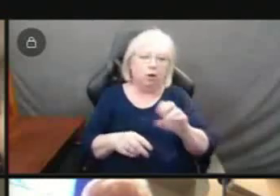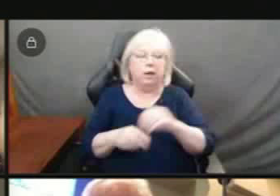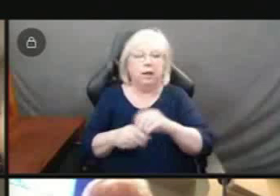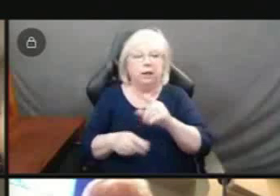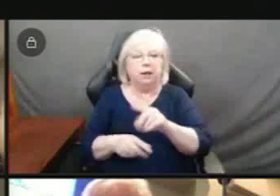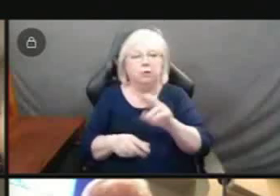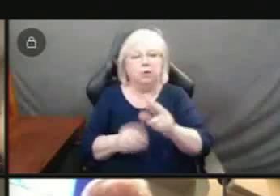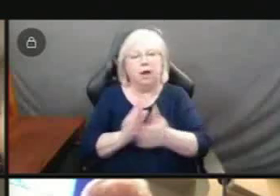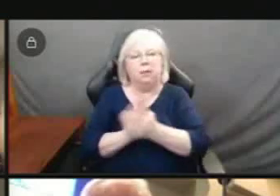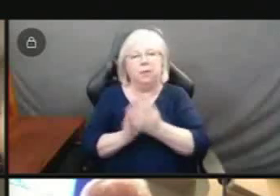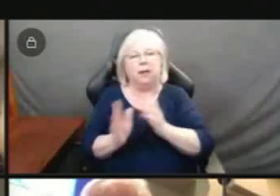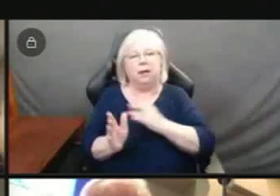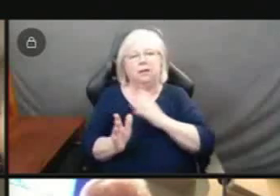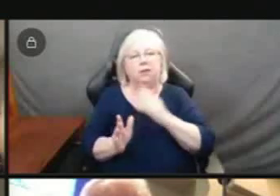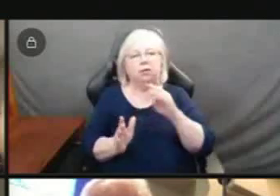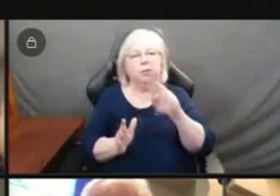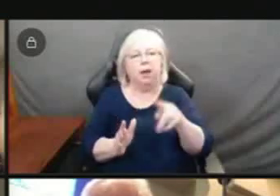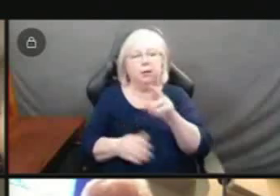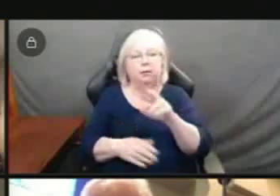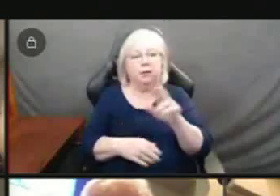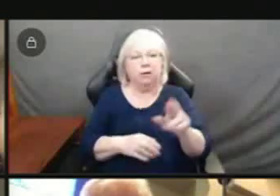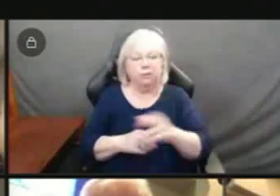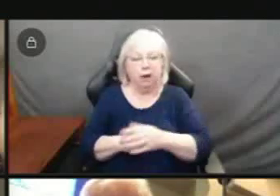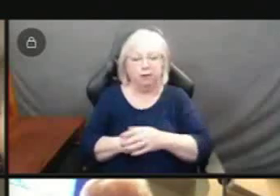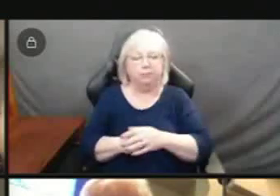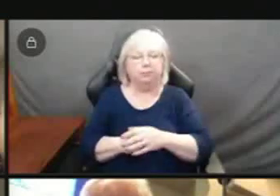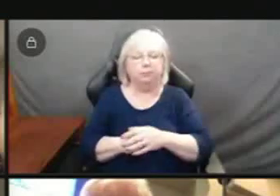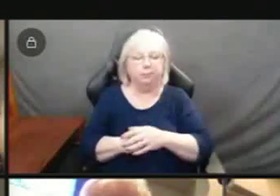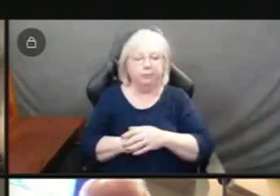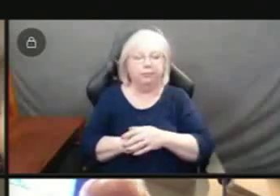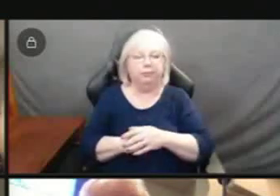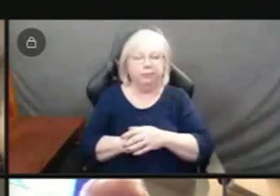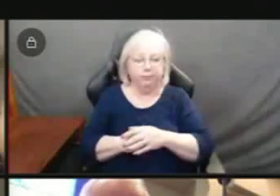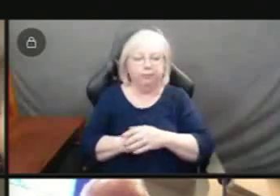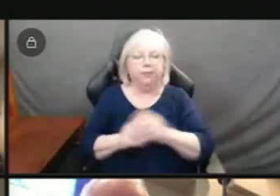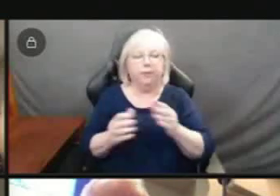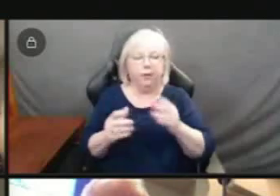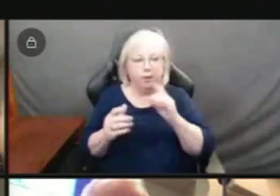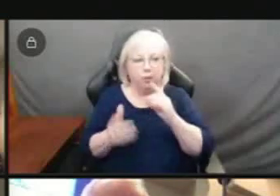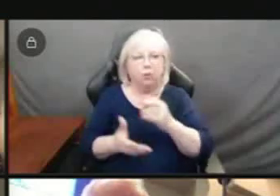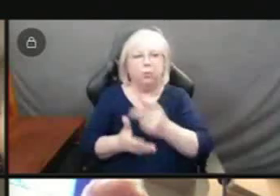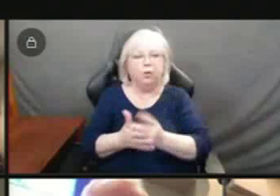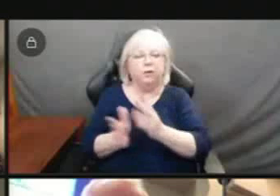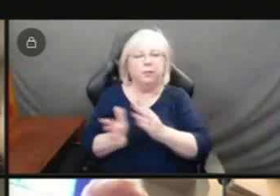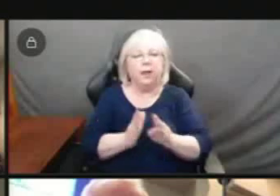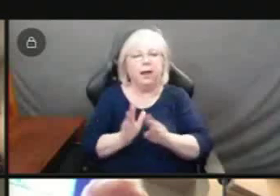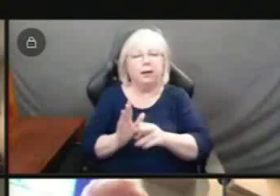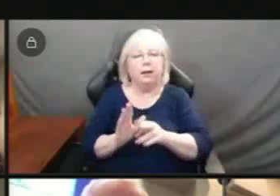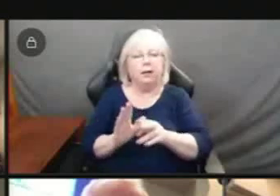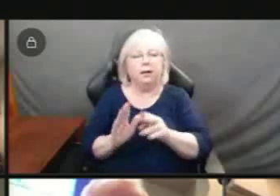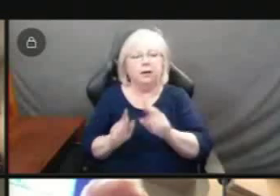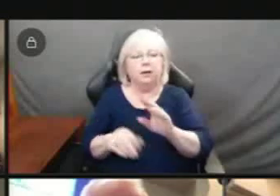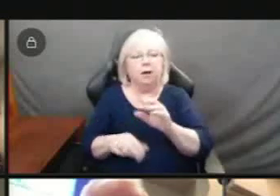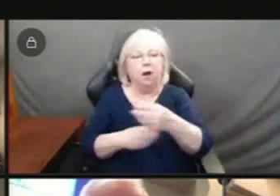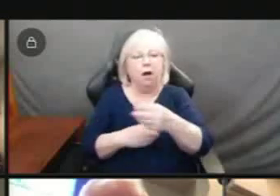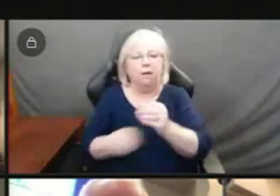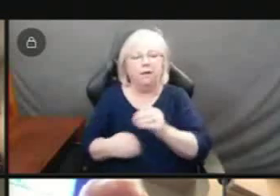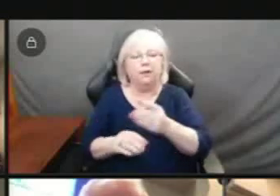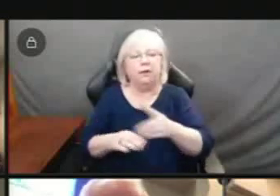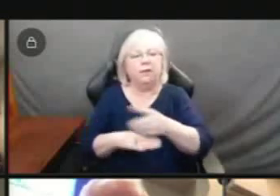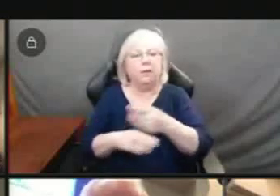official zoning map of the City of Little Rock, Arkansas, and for the purposes. An ordinance to approve a planned zoning development, establish a planned office district